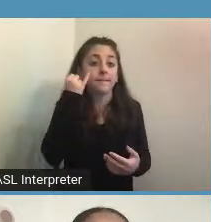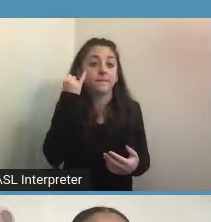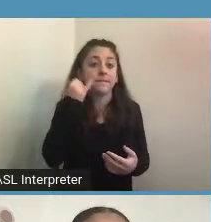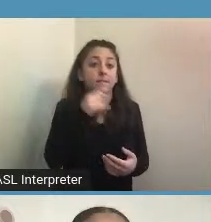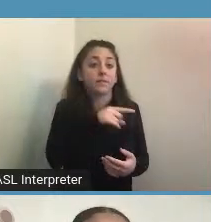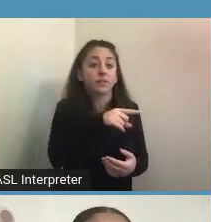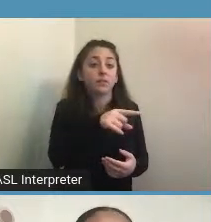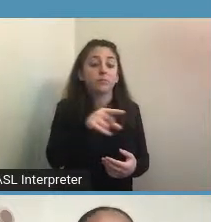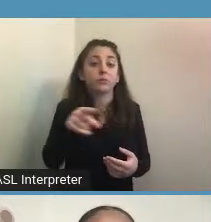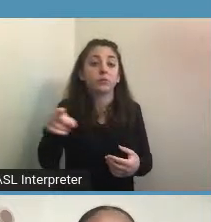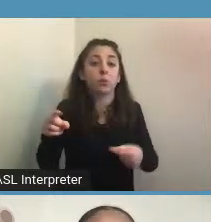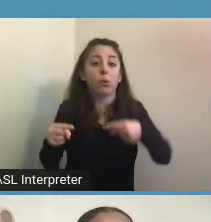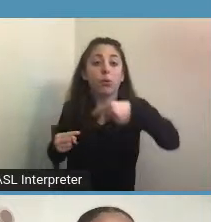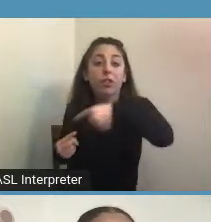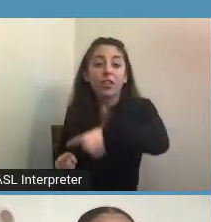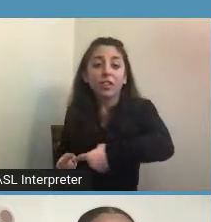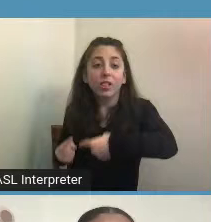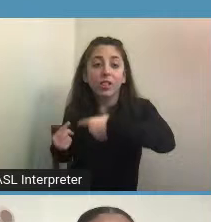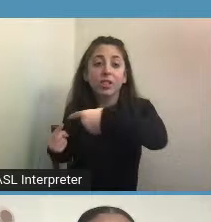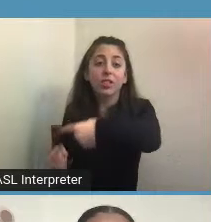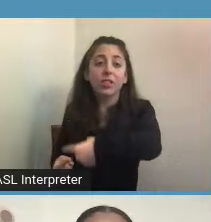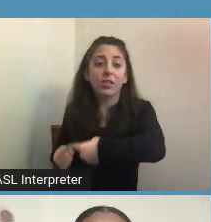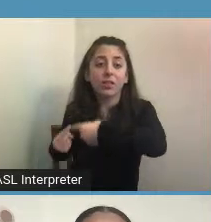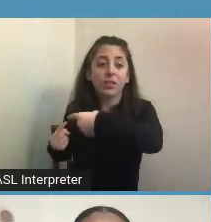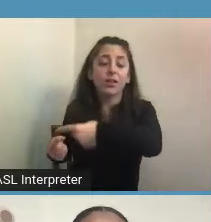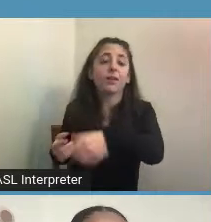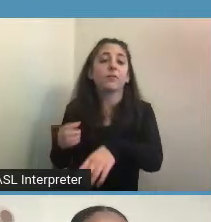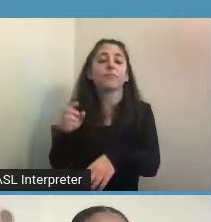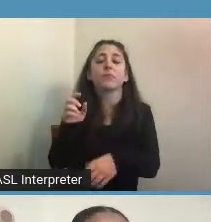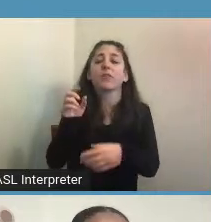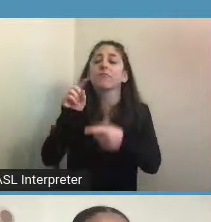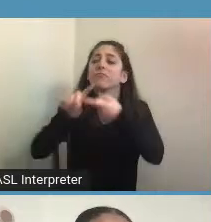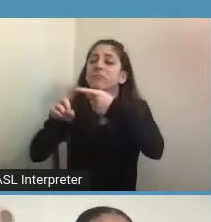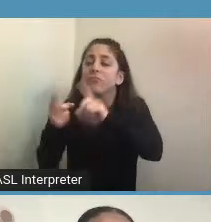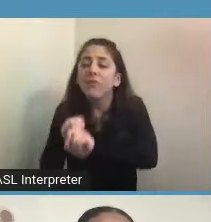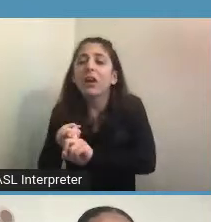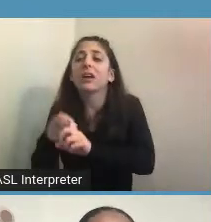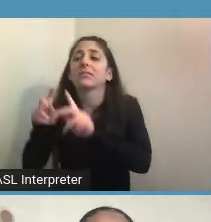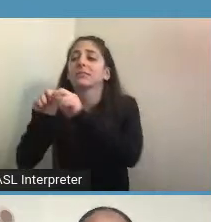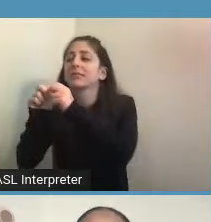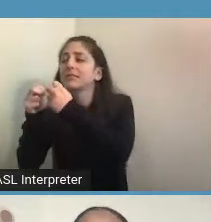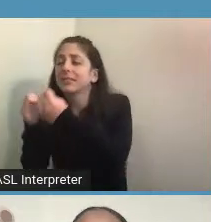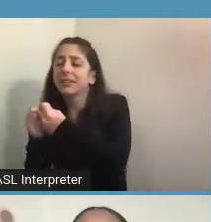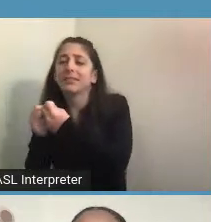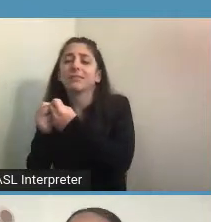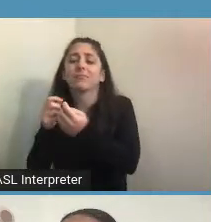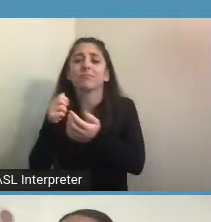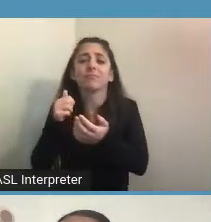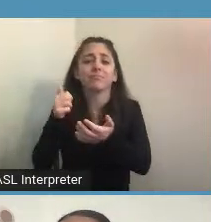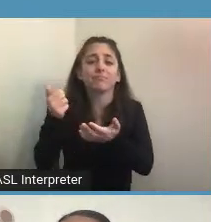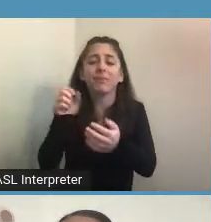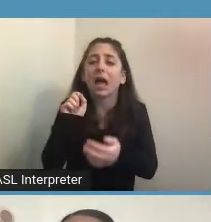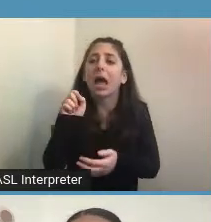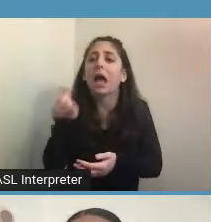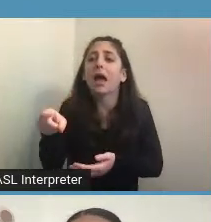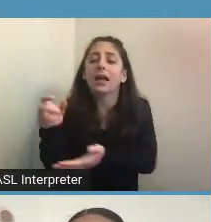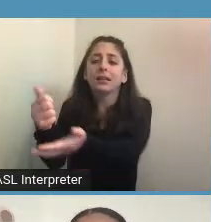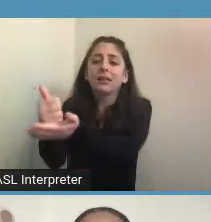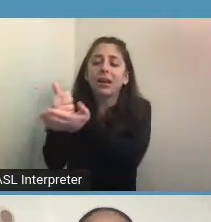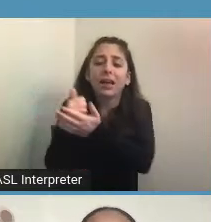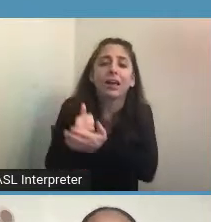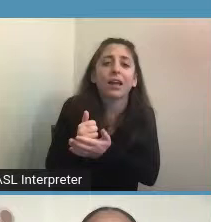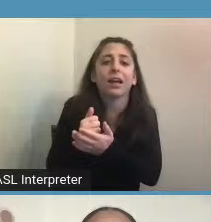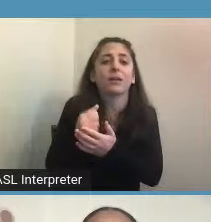friend to brainstorm. Ask the team that you're working with or your partners to brainstorm. I think bringing in people and new ideas